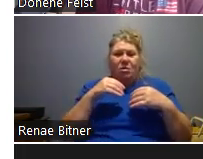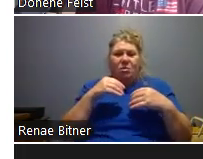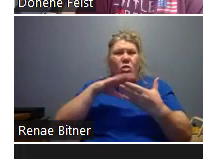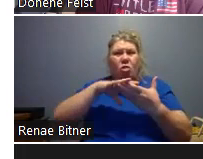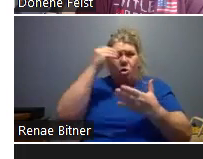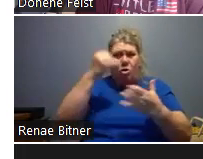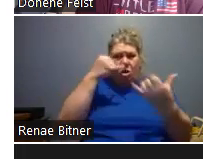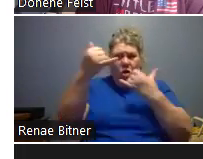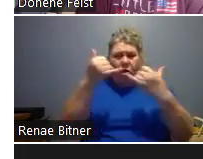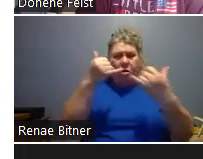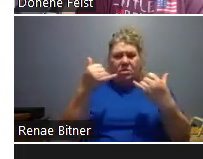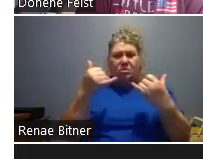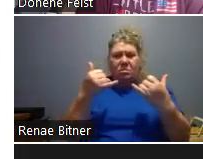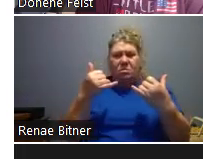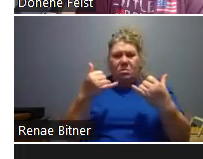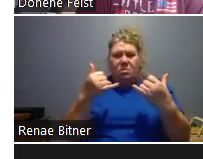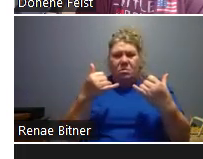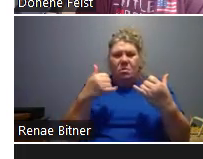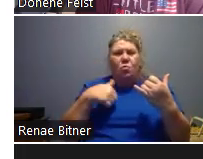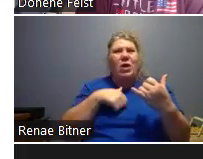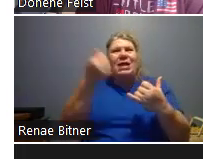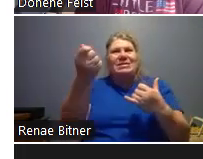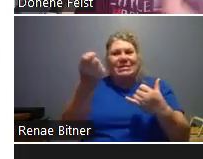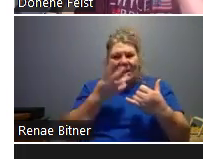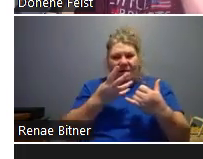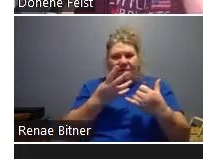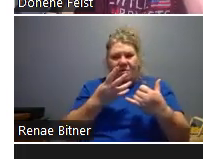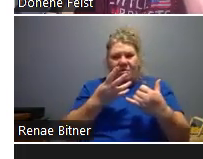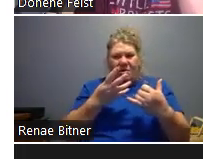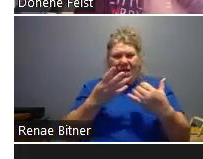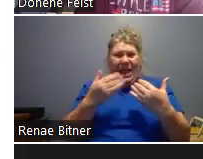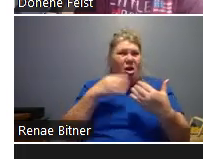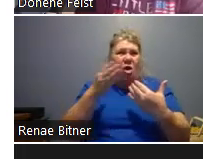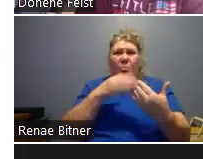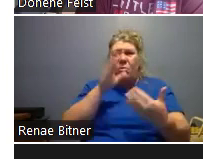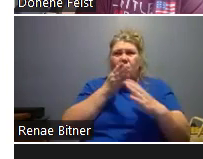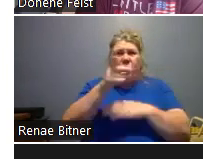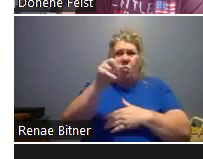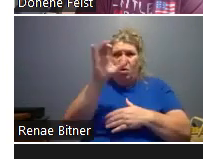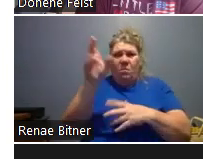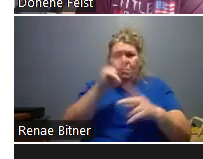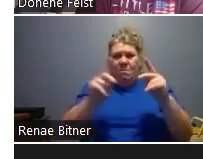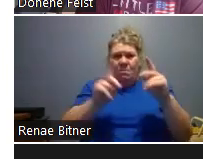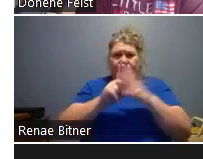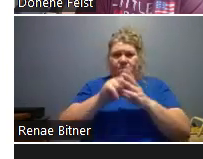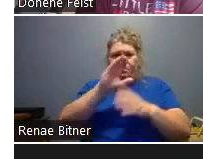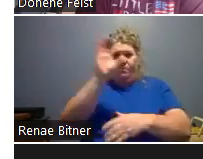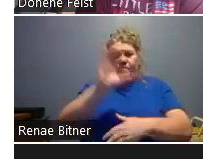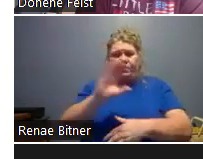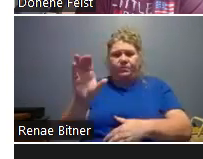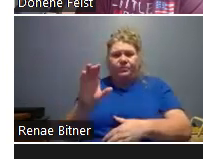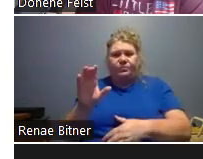times though we had several that had close to 100 on. So I think